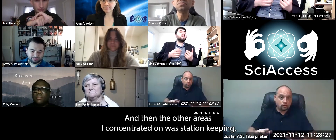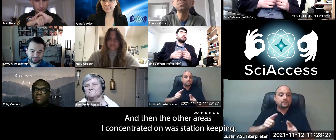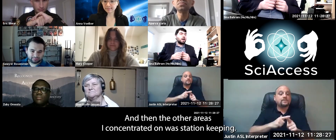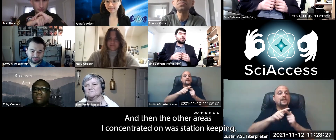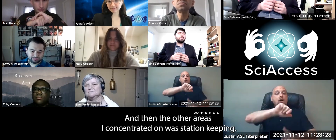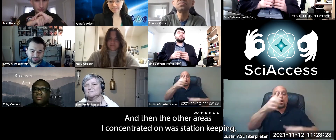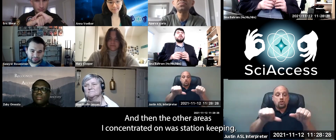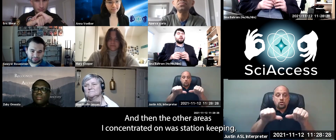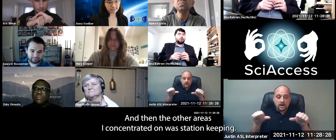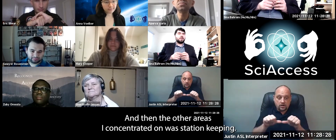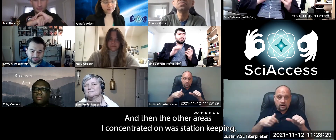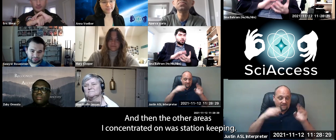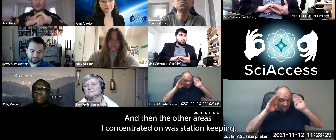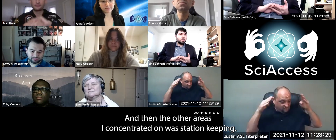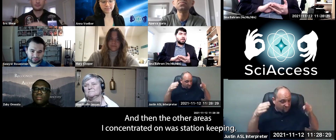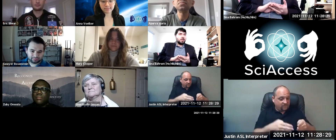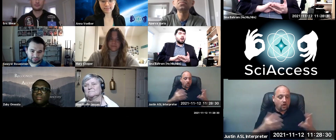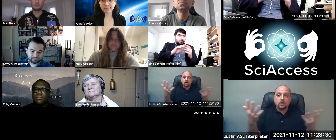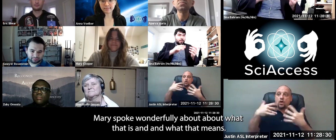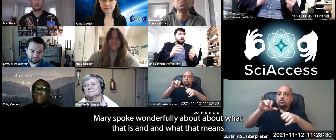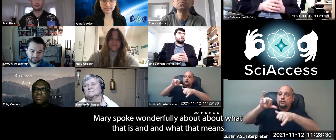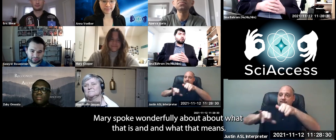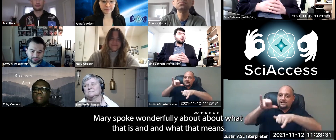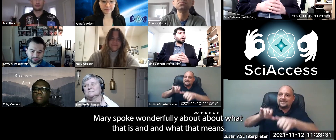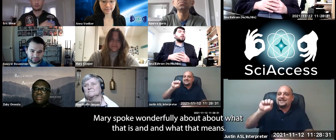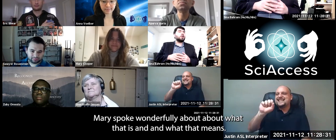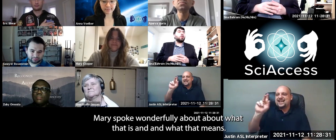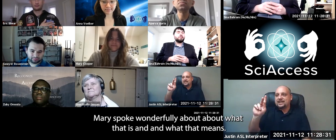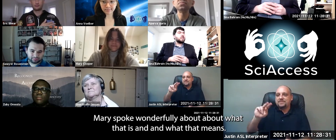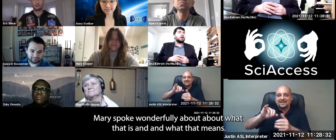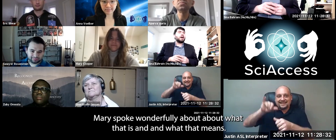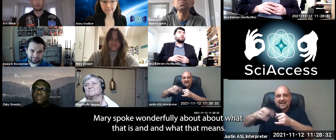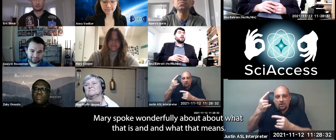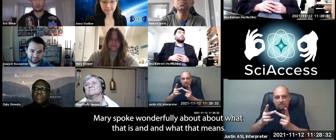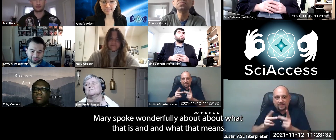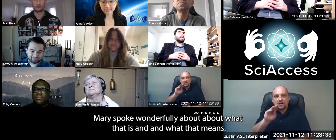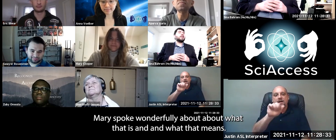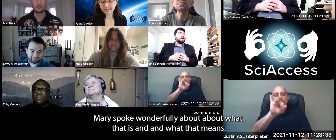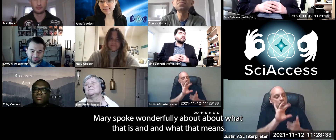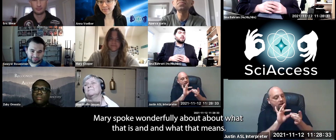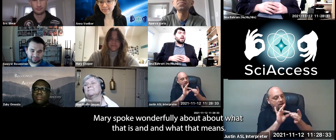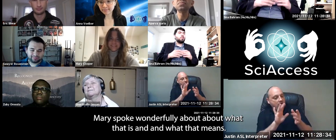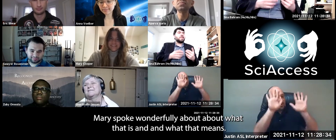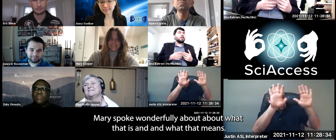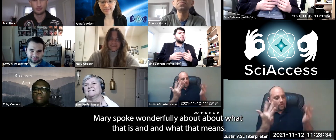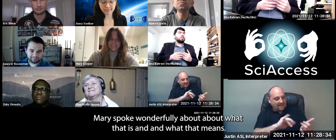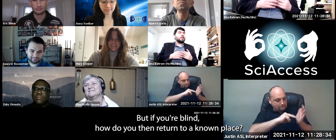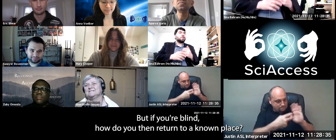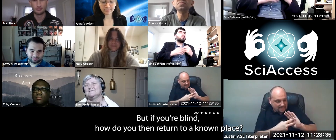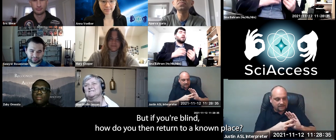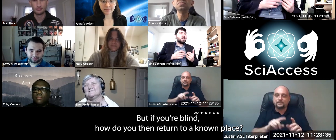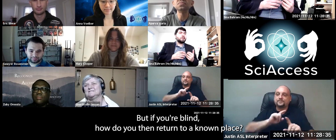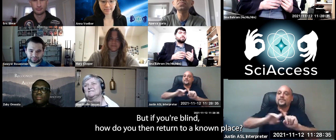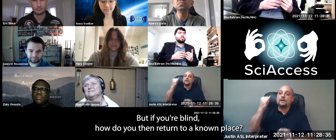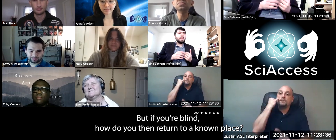other areas I concentrated on was station keeping. Mary spoke wonderfully about what that is and what that means, but